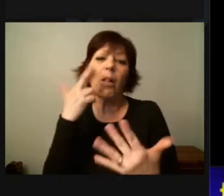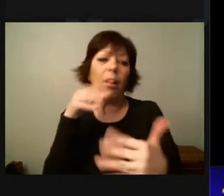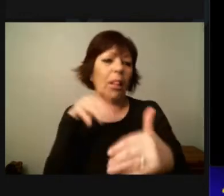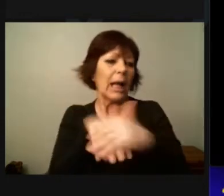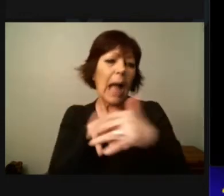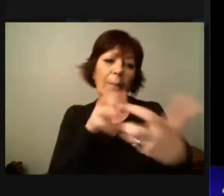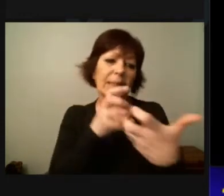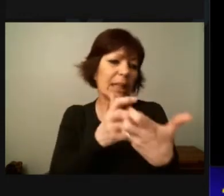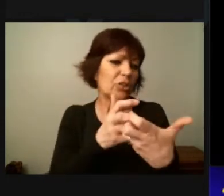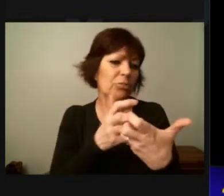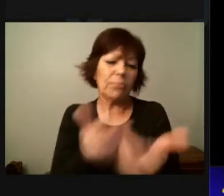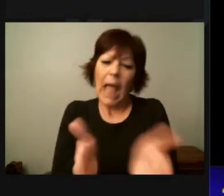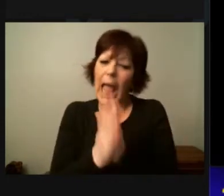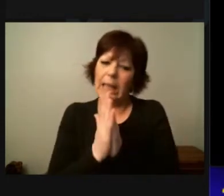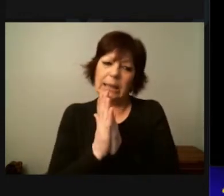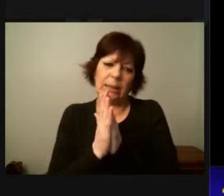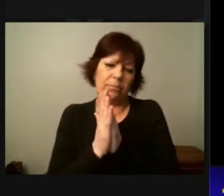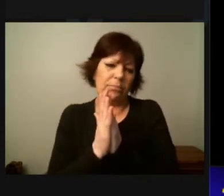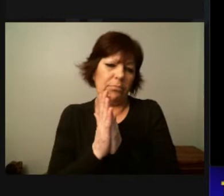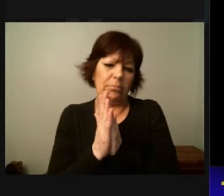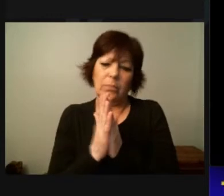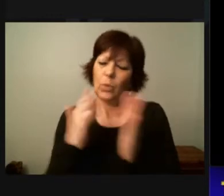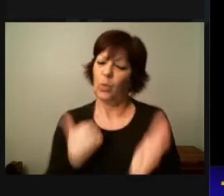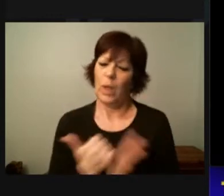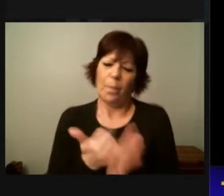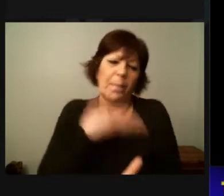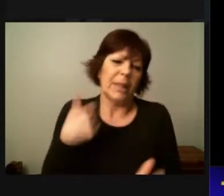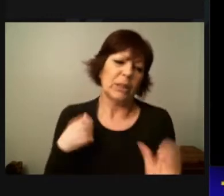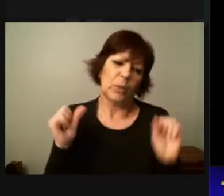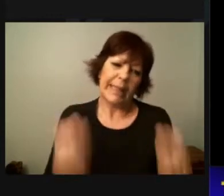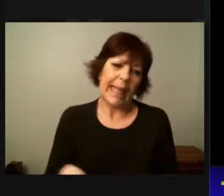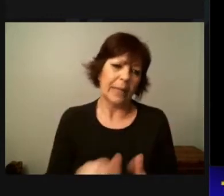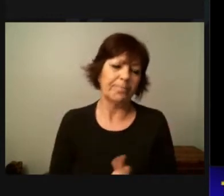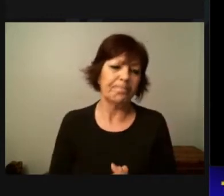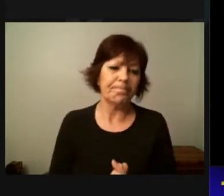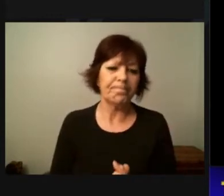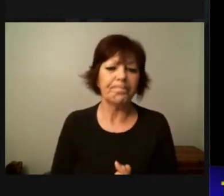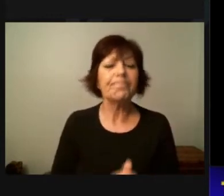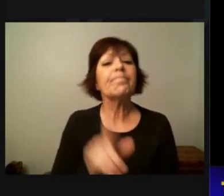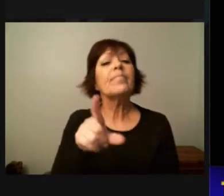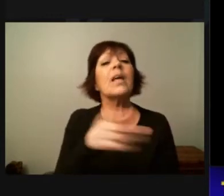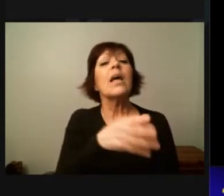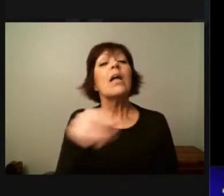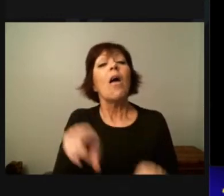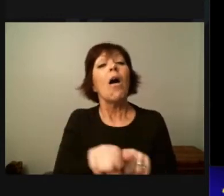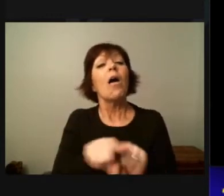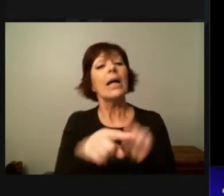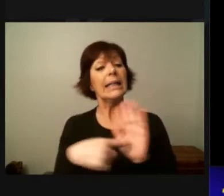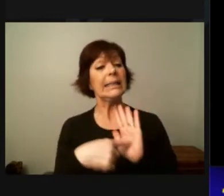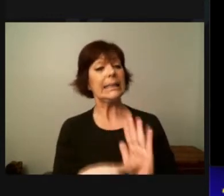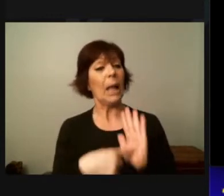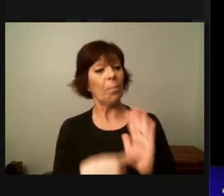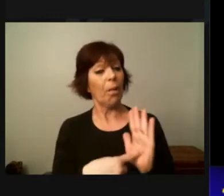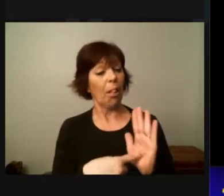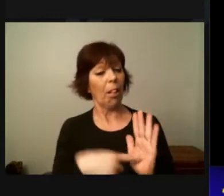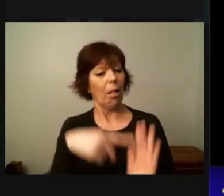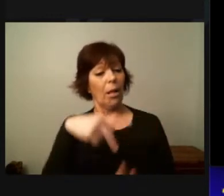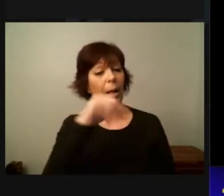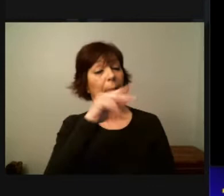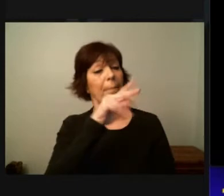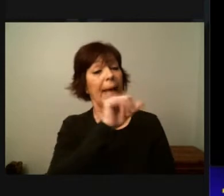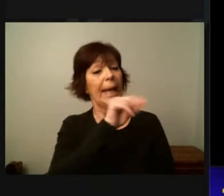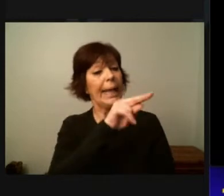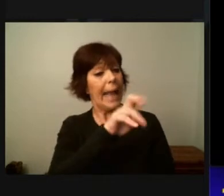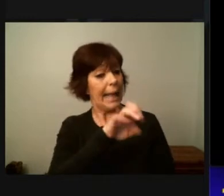ask us. We'd be happy to assist you as best we can. And to cite an example of something that Pati has done,